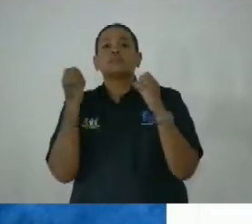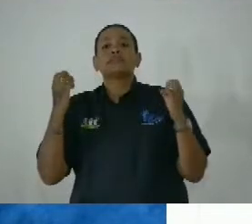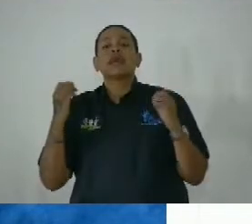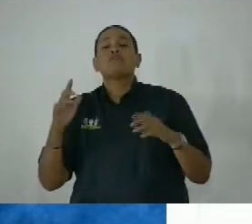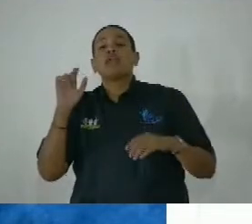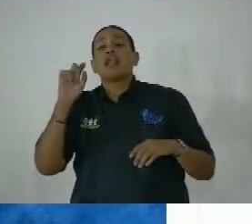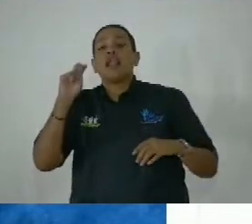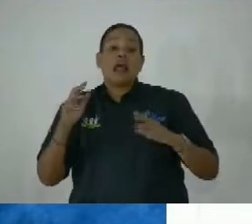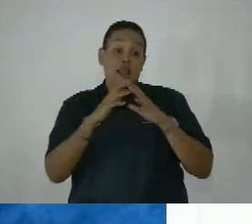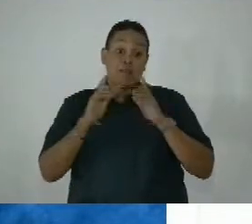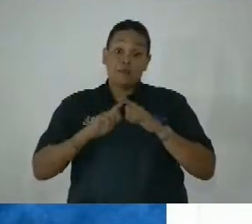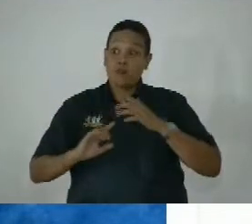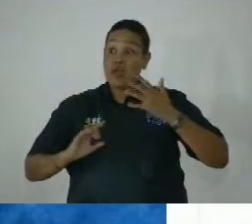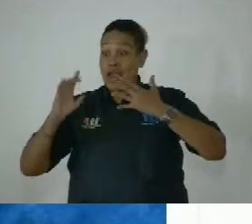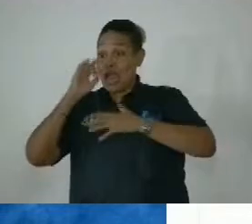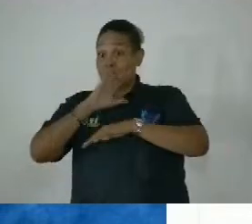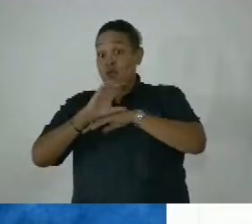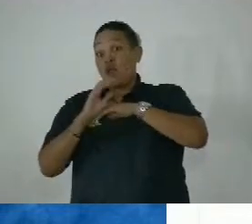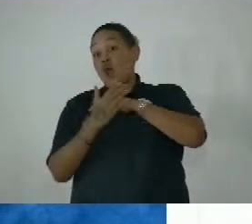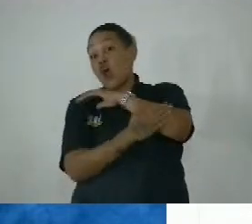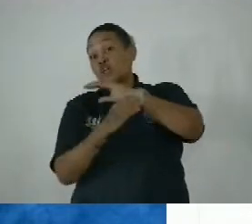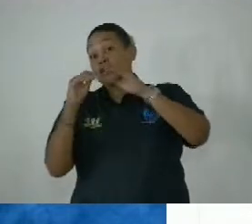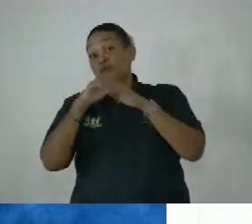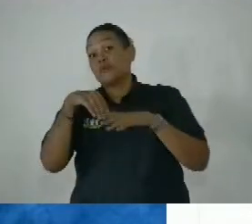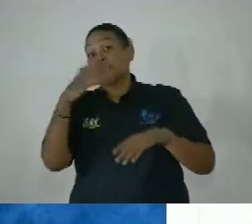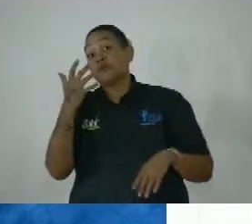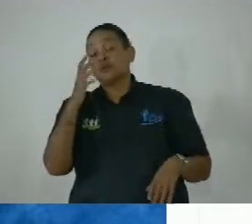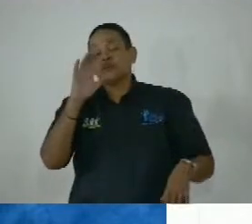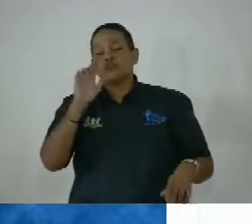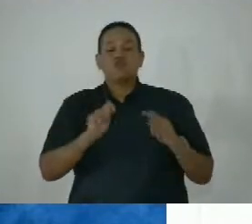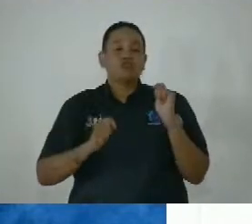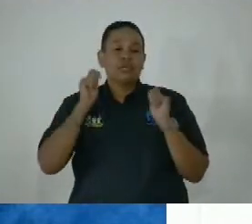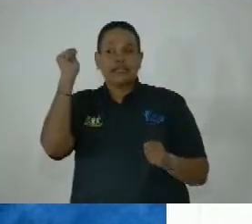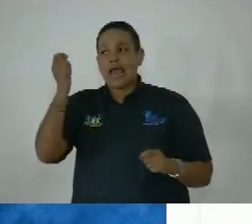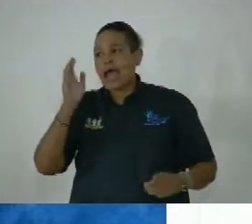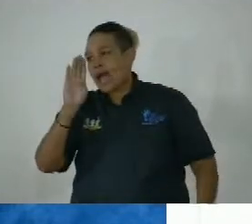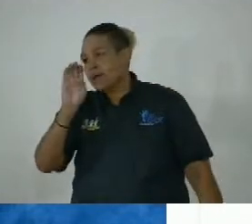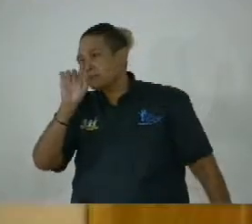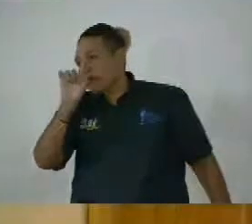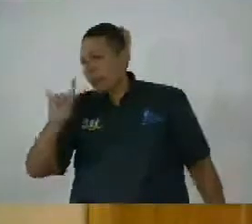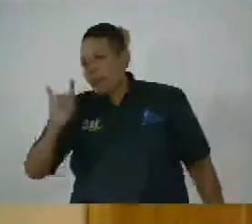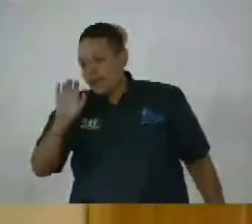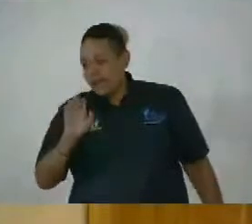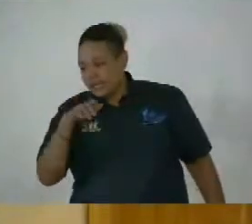and Caribbean countries, including Trinidad and Tobago, Belize,